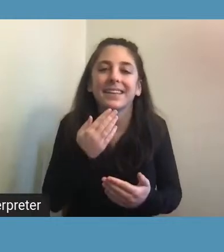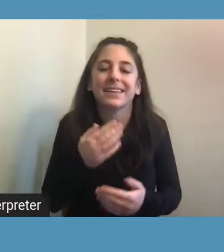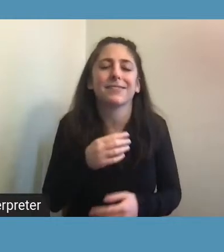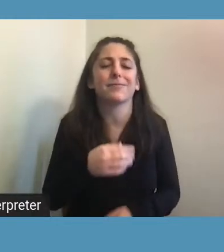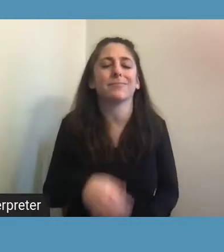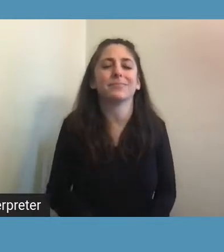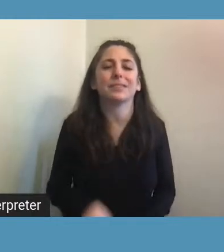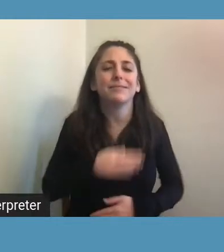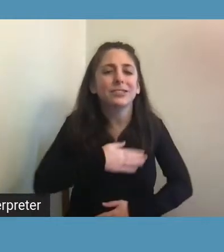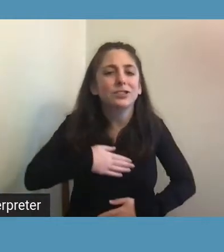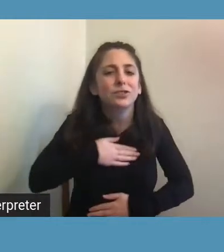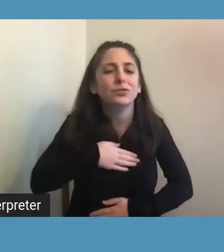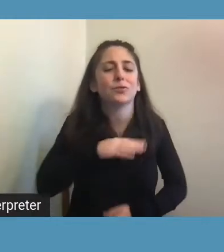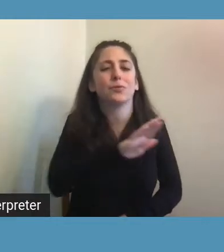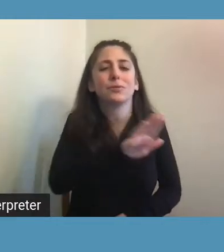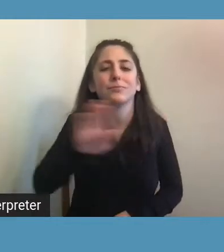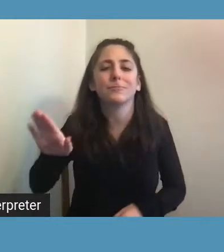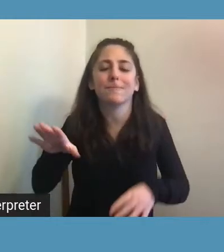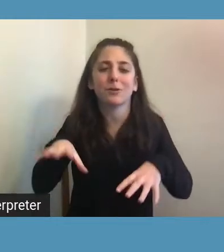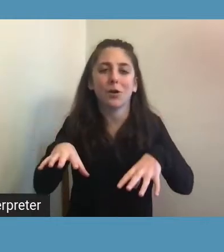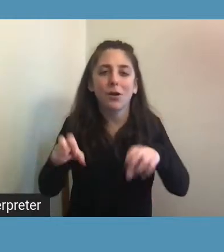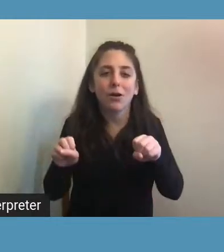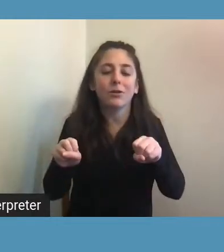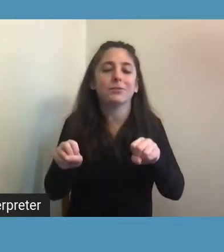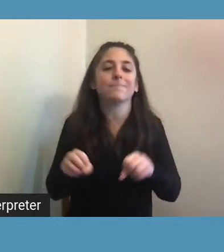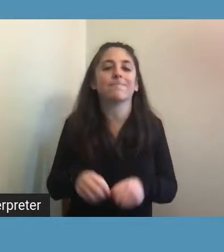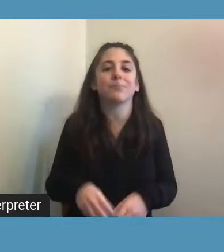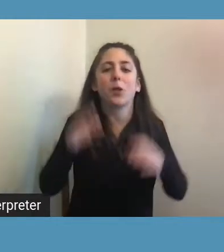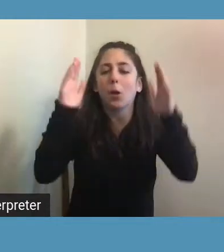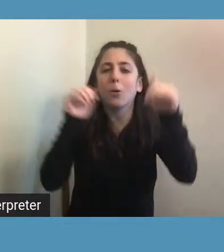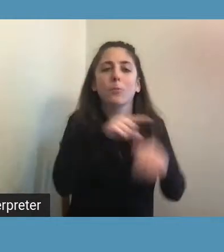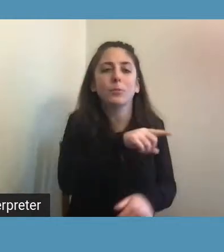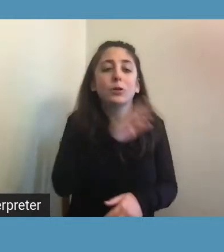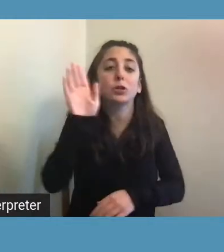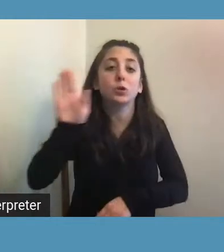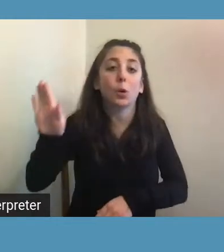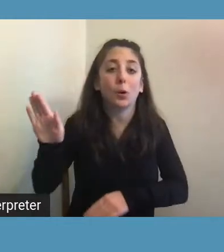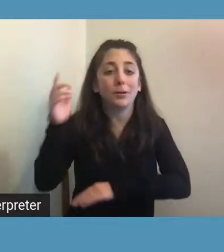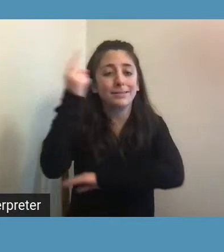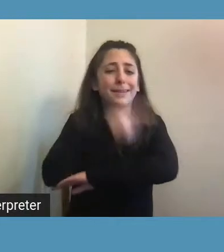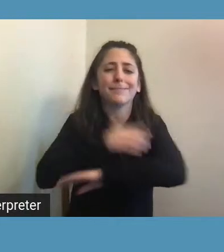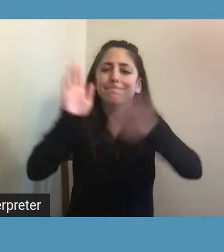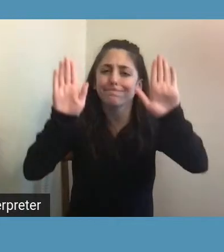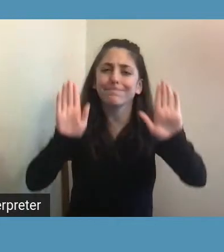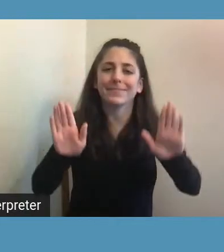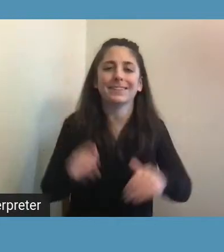9, and I hope that everybody has a fantastic rest of your day. Bye.